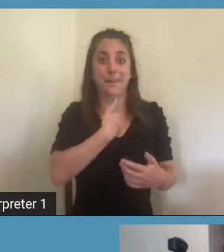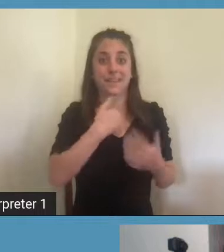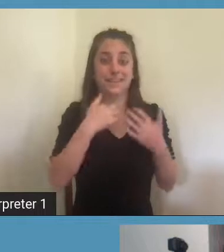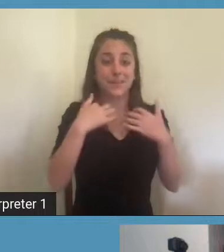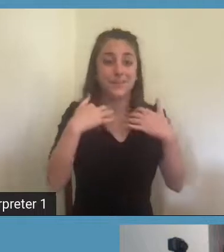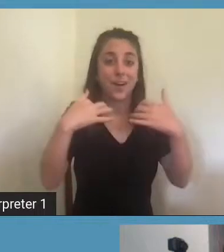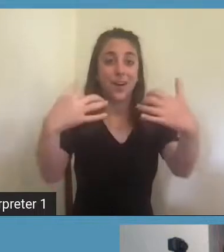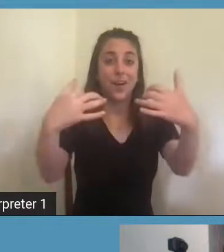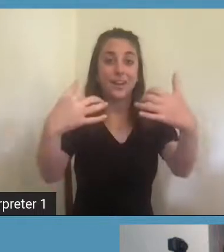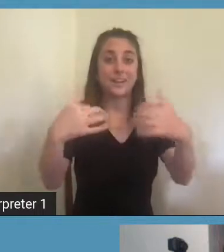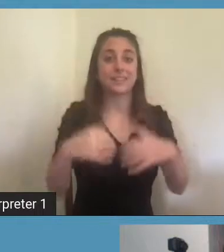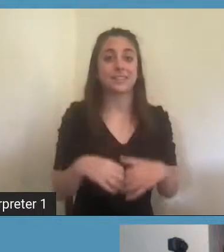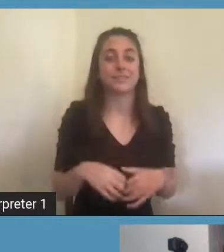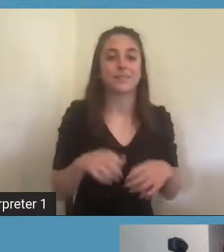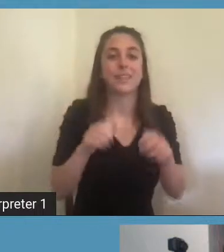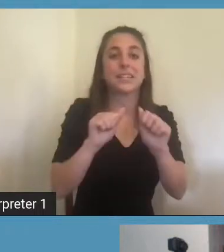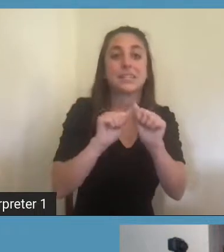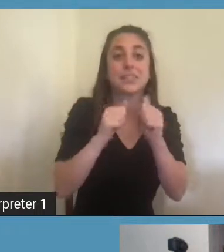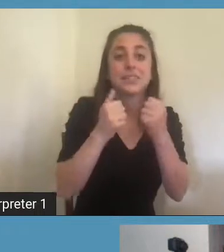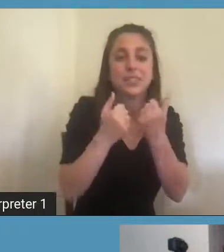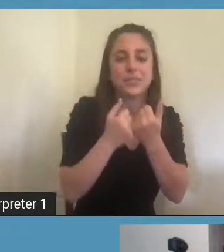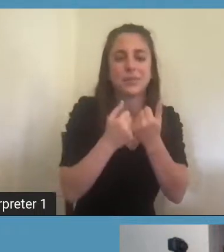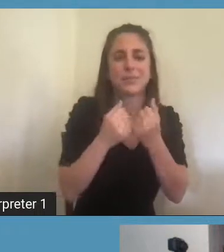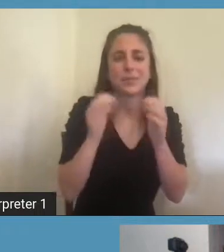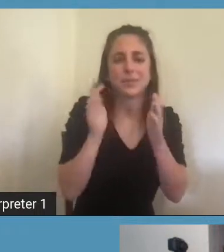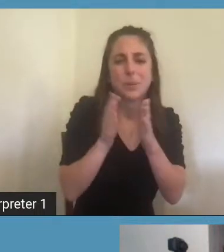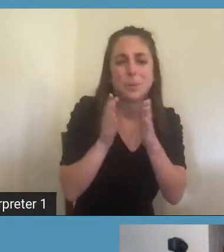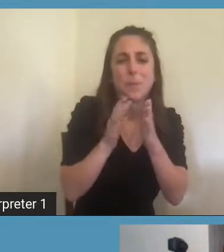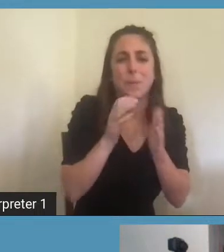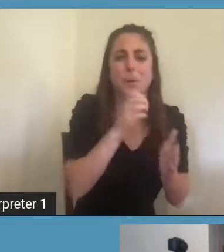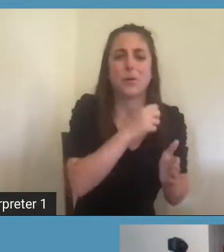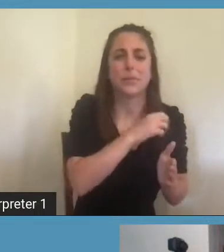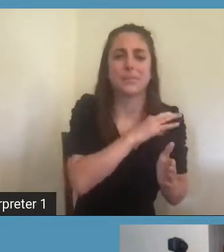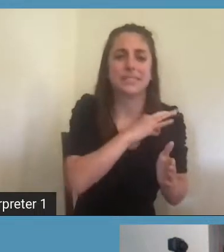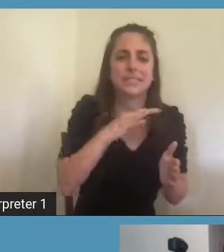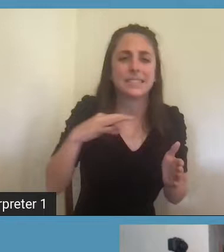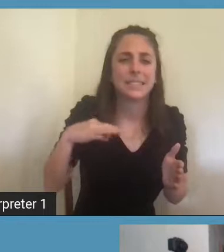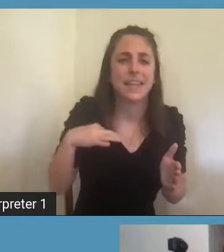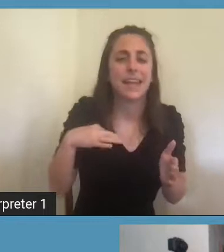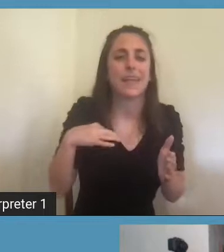know, runs an association with a very small staff and budget. All of these technical,